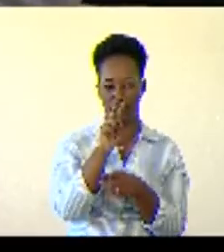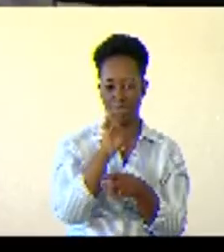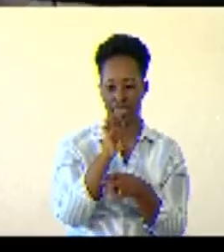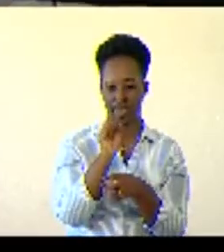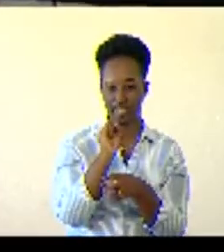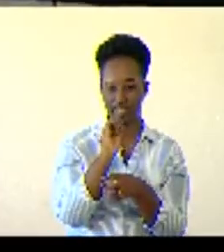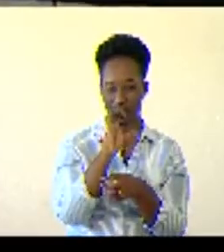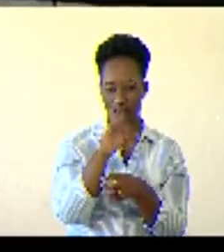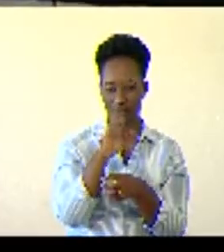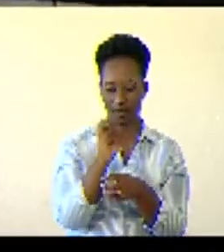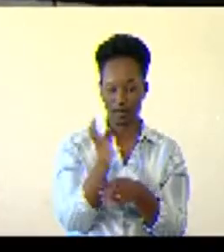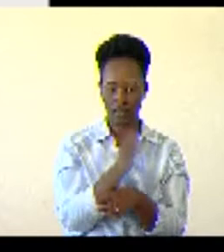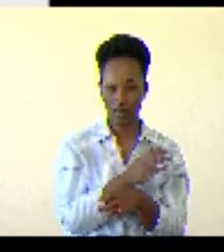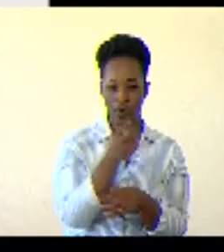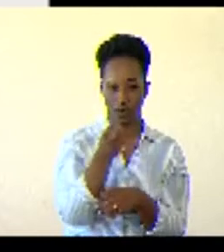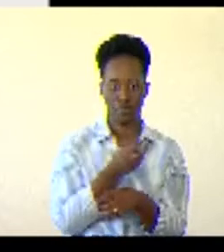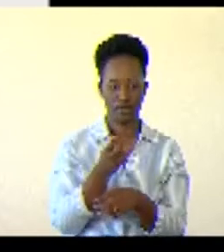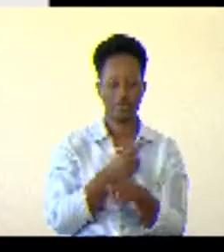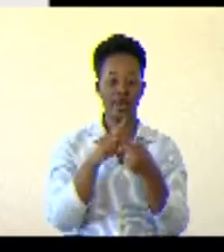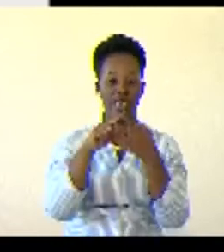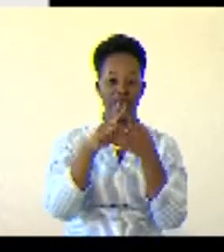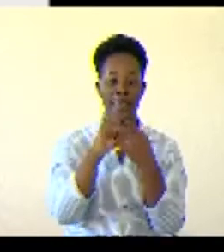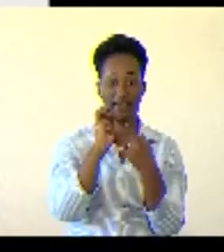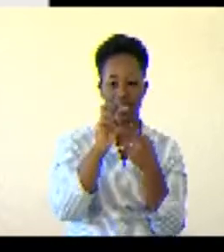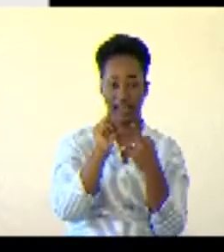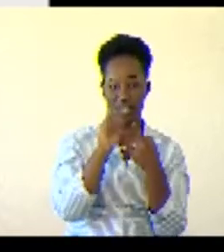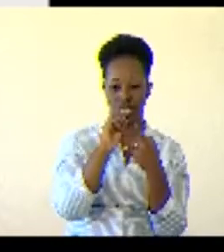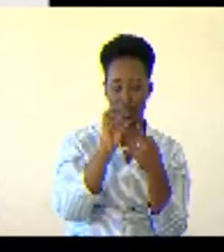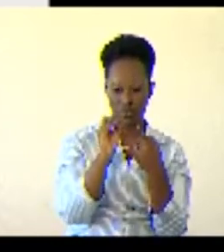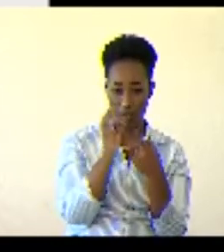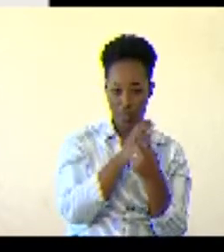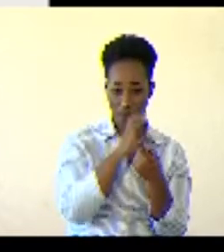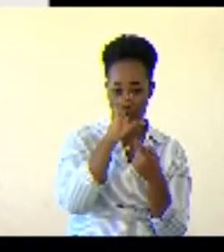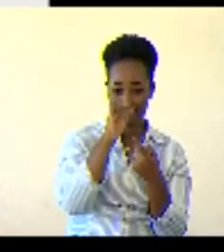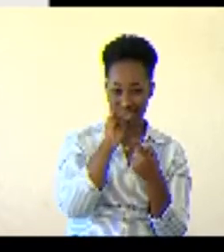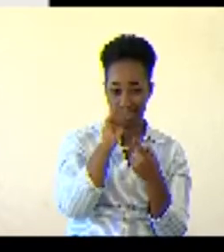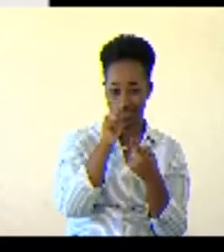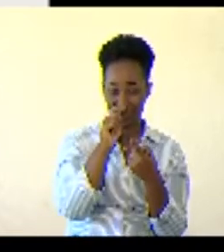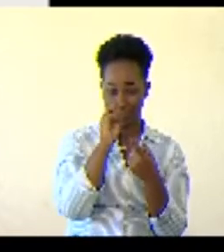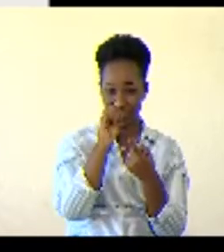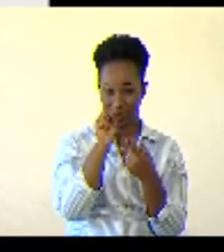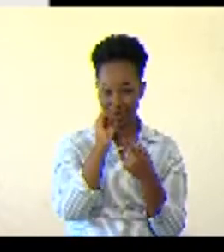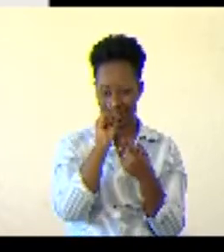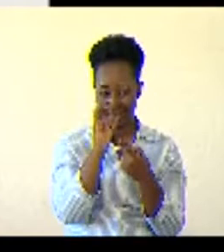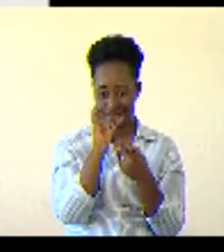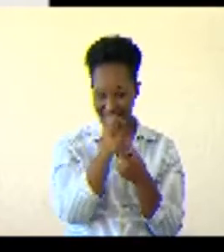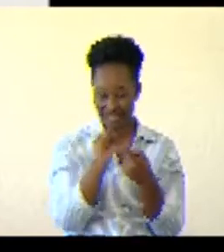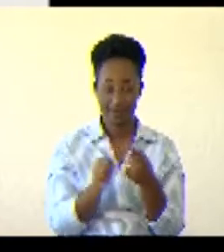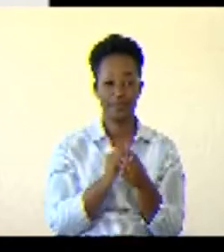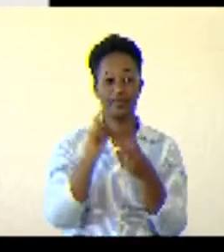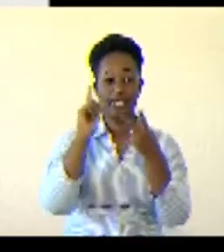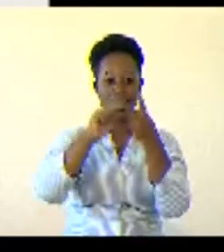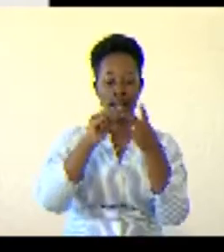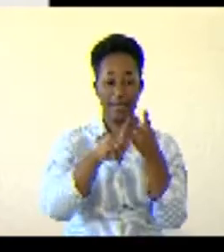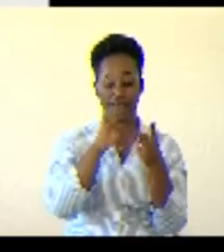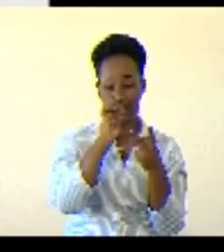mentioned. We have endocytosis and exocytosis. Student, let's try to